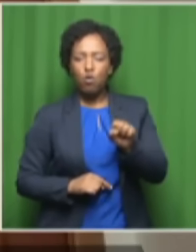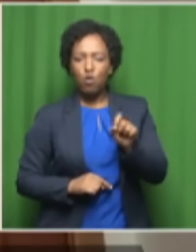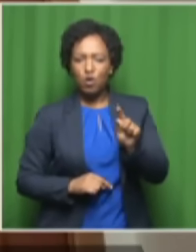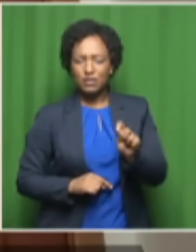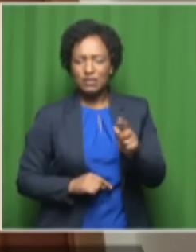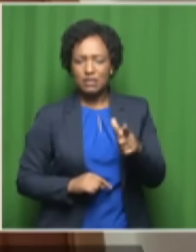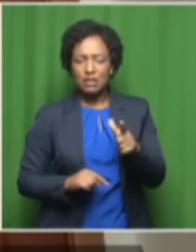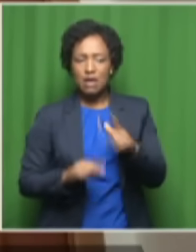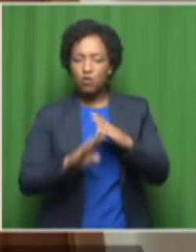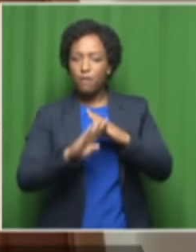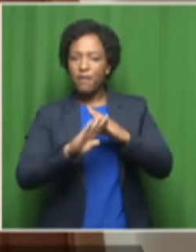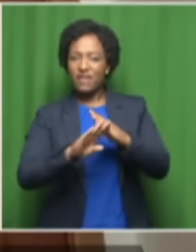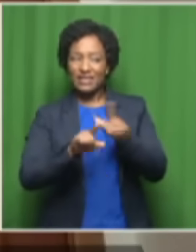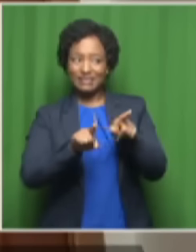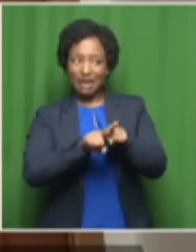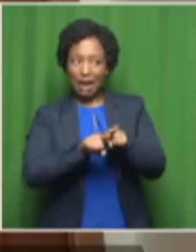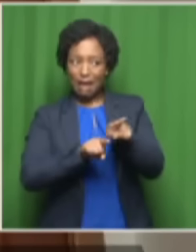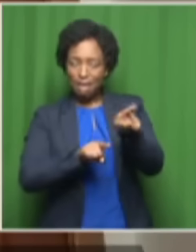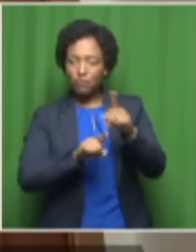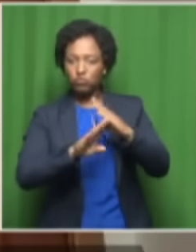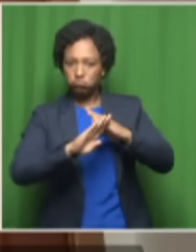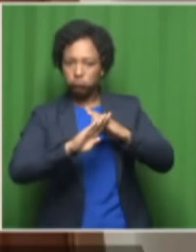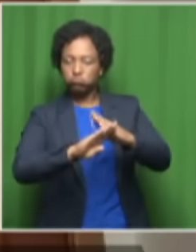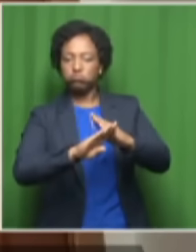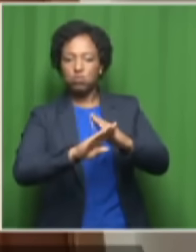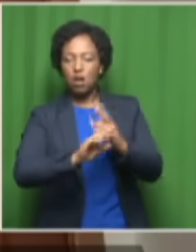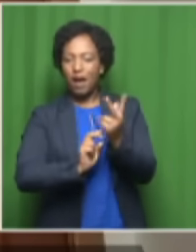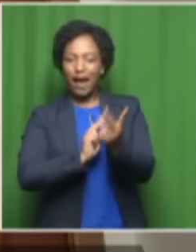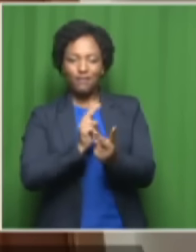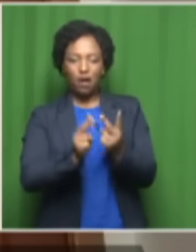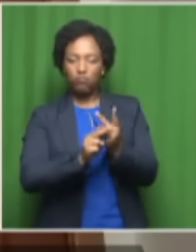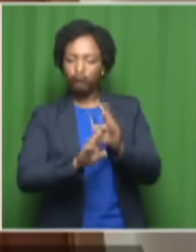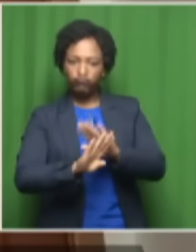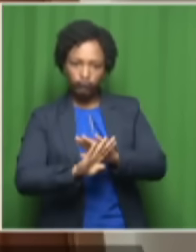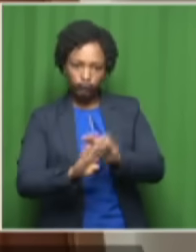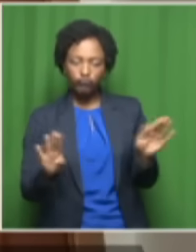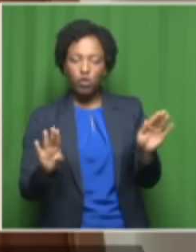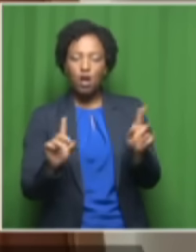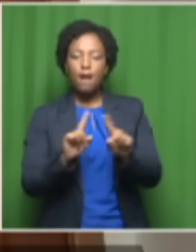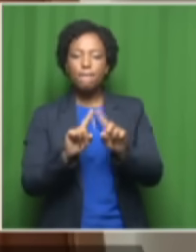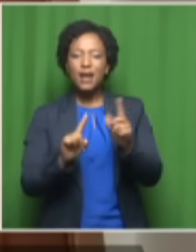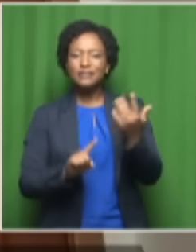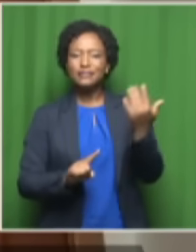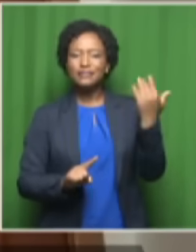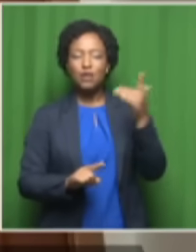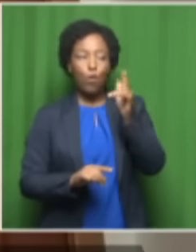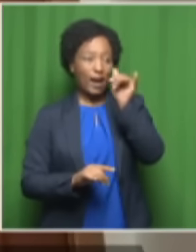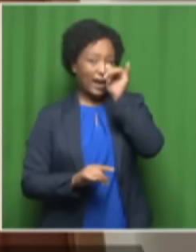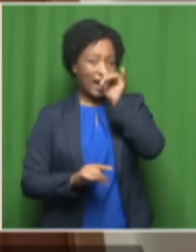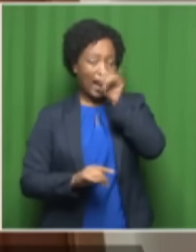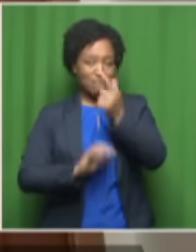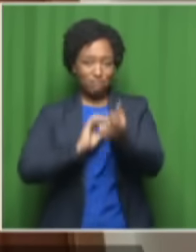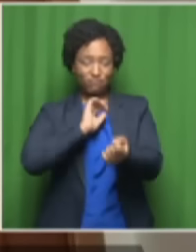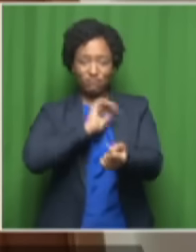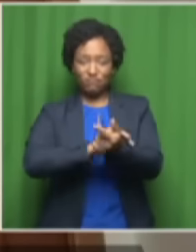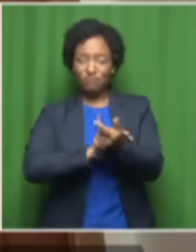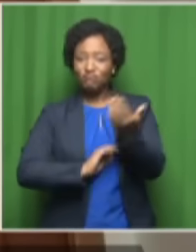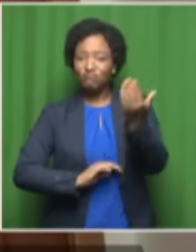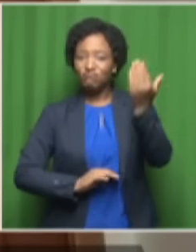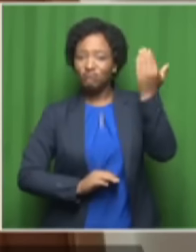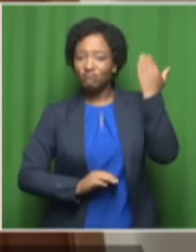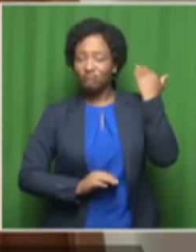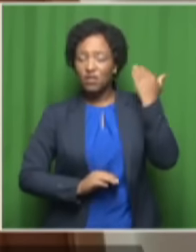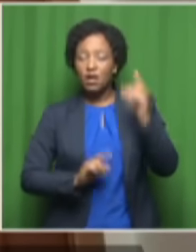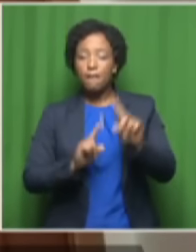ever happening again. If the Genocide Convention was only to prosecute Holocaust crimes, then it would have only needed